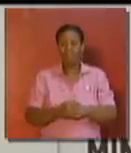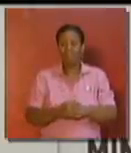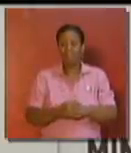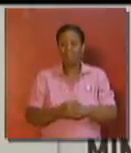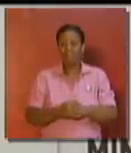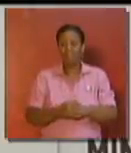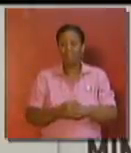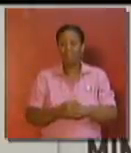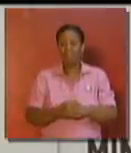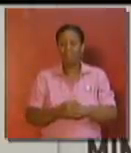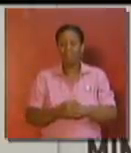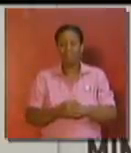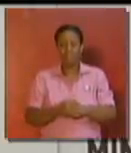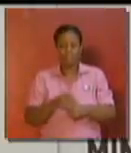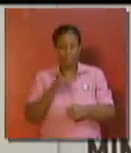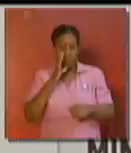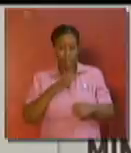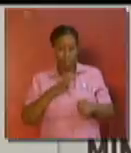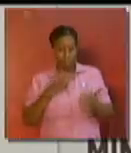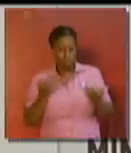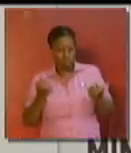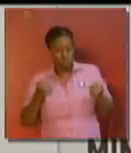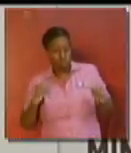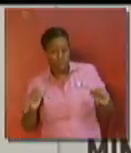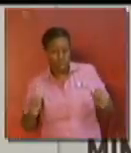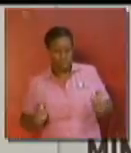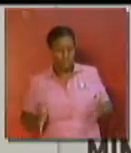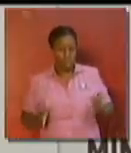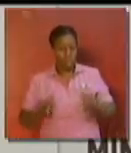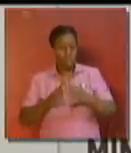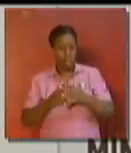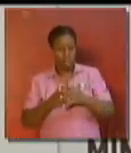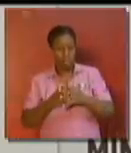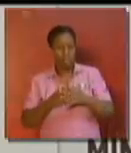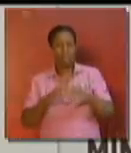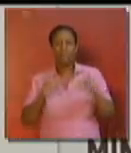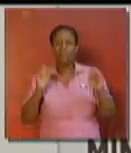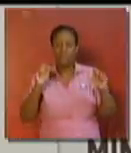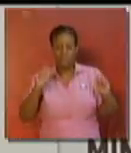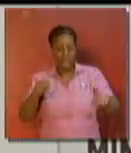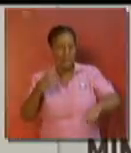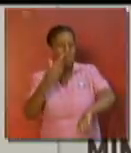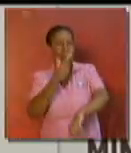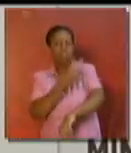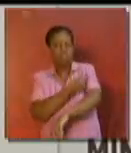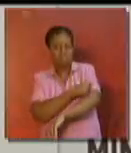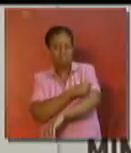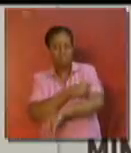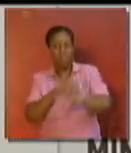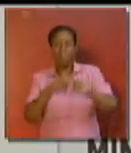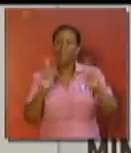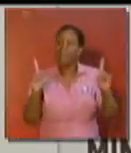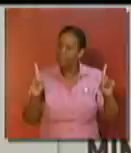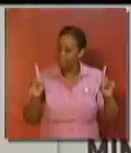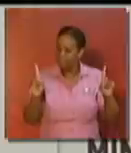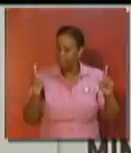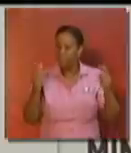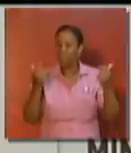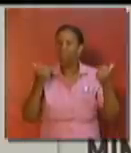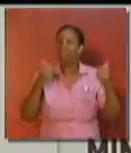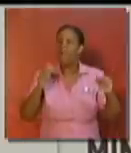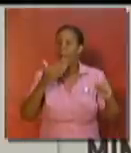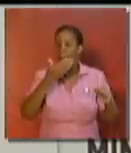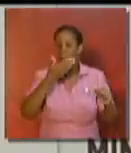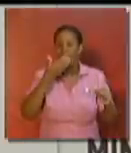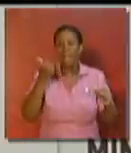If possible, however, you should try to complete the vaccination before undergoing fertility treatment